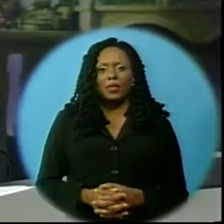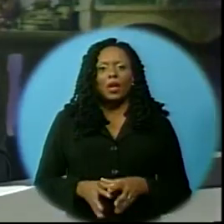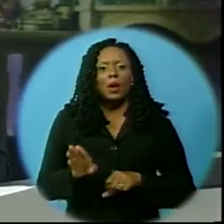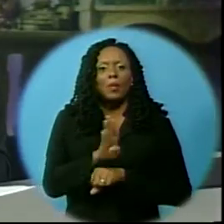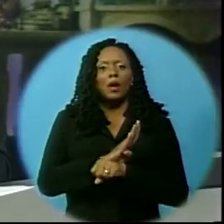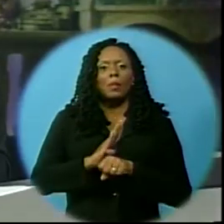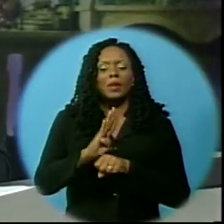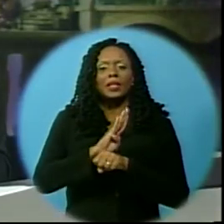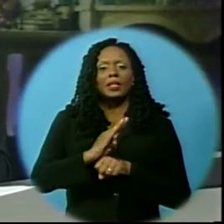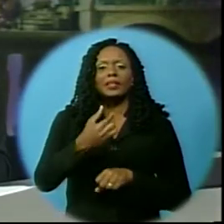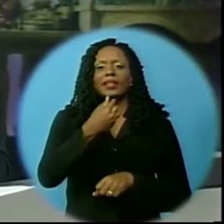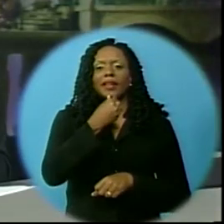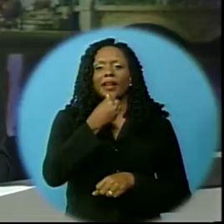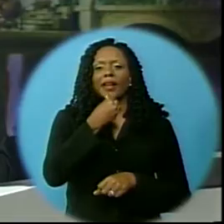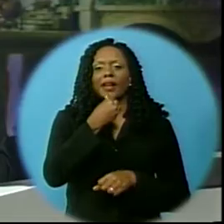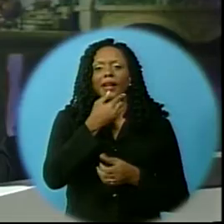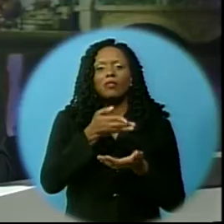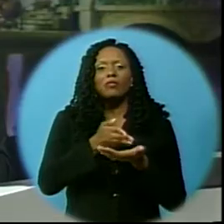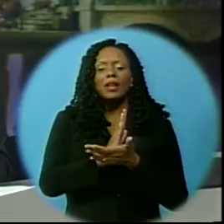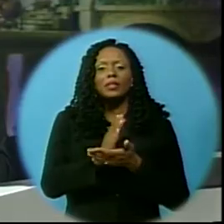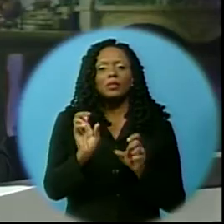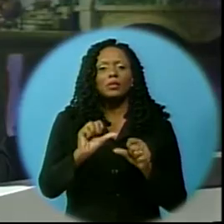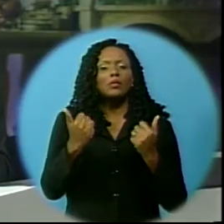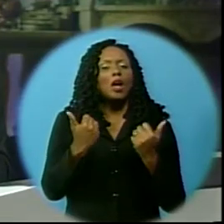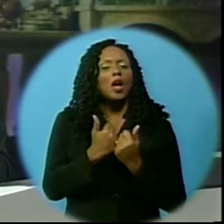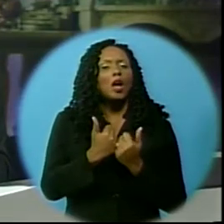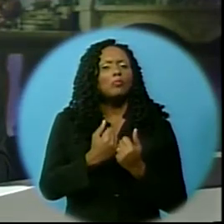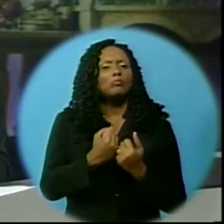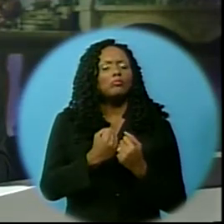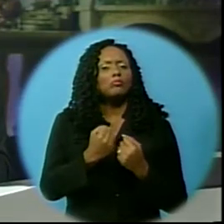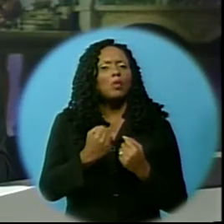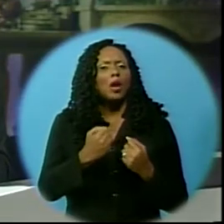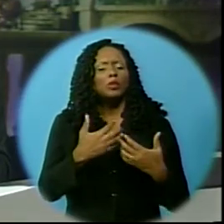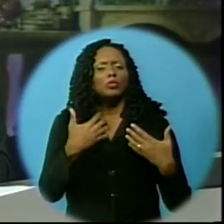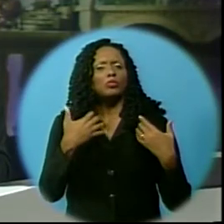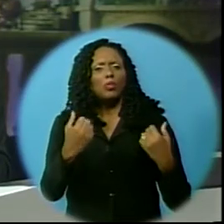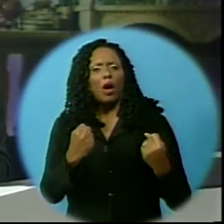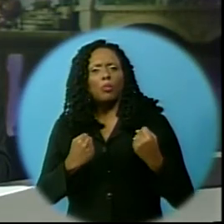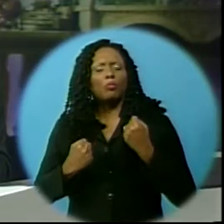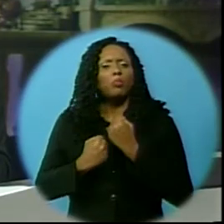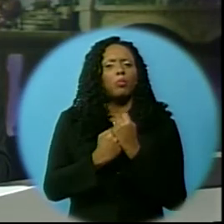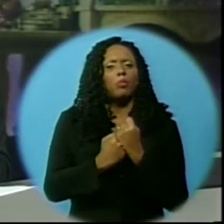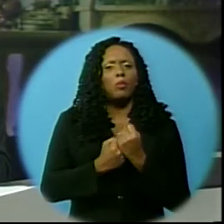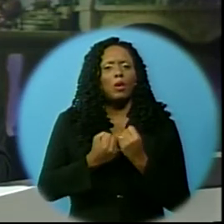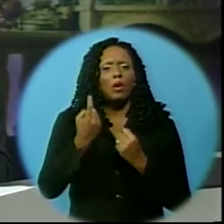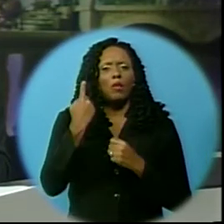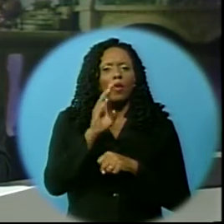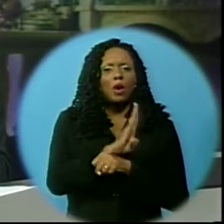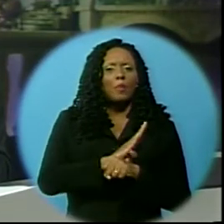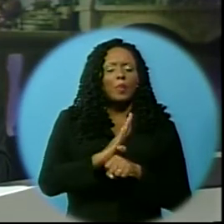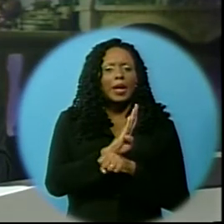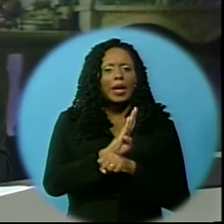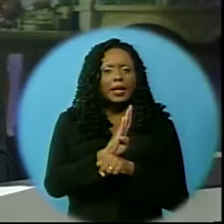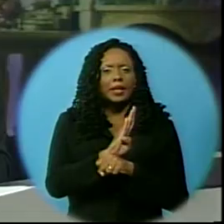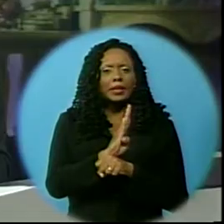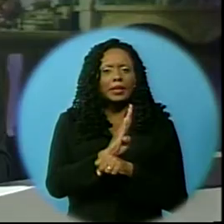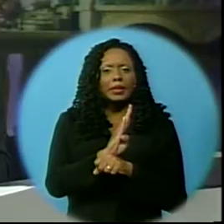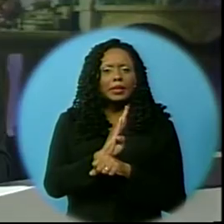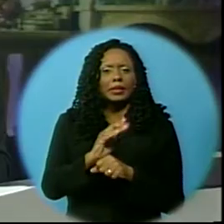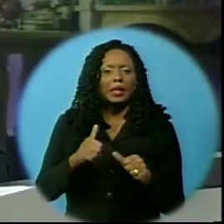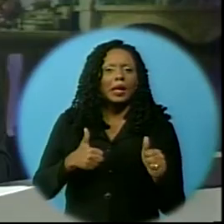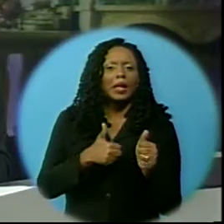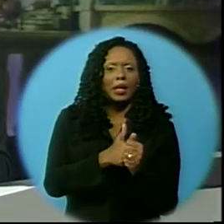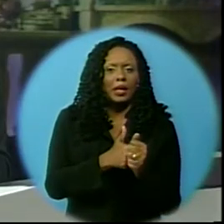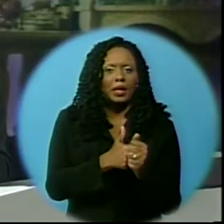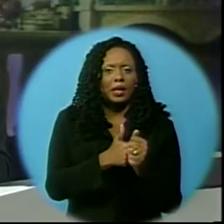A local gay rights association is voicing its strong support for U.S. sanctions on Barbados and other countries in the region which have